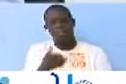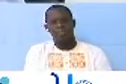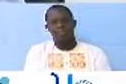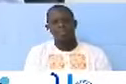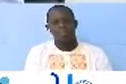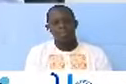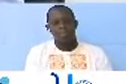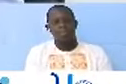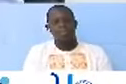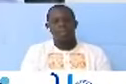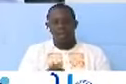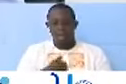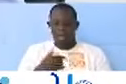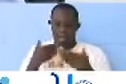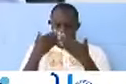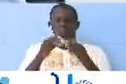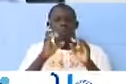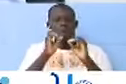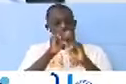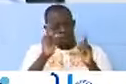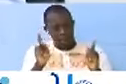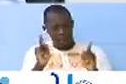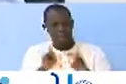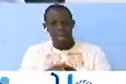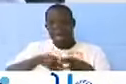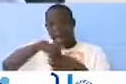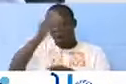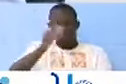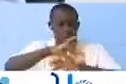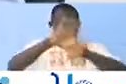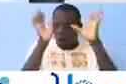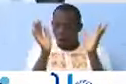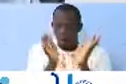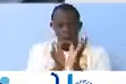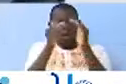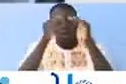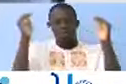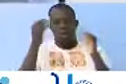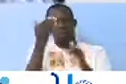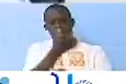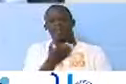wayan bika indorla. I said okay, but as for the outside, we are equal